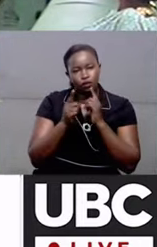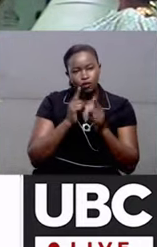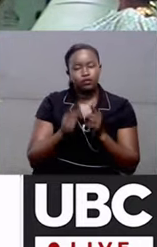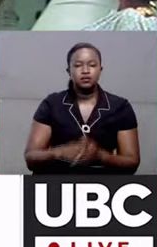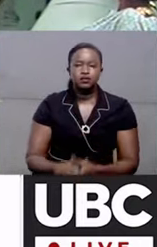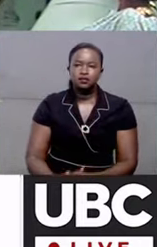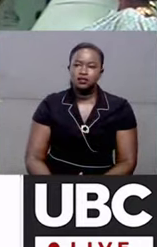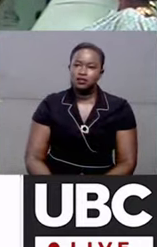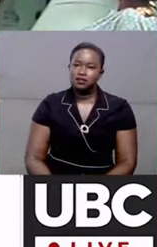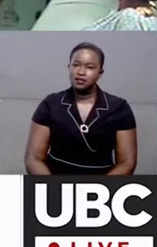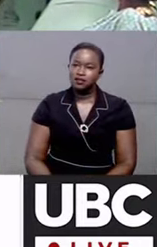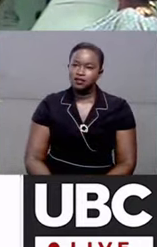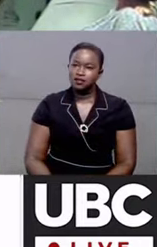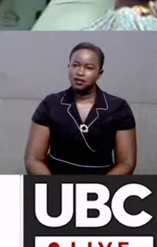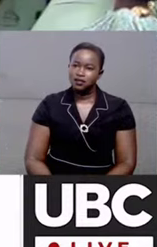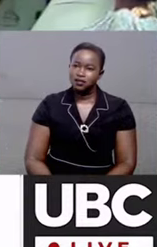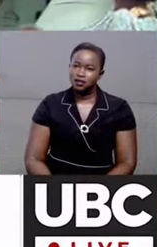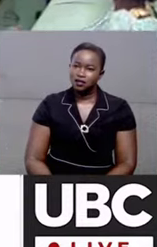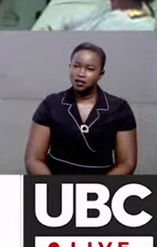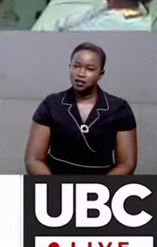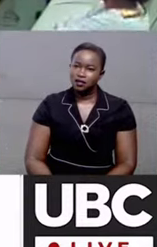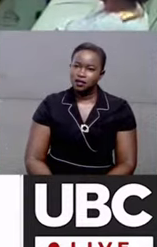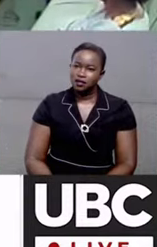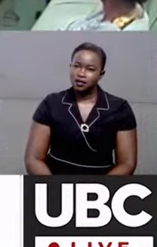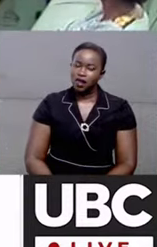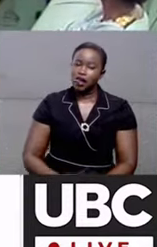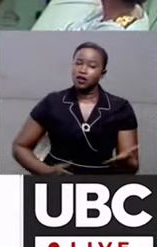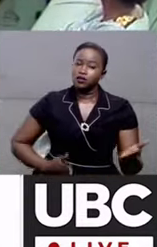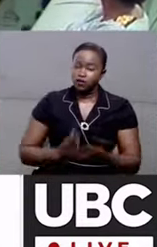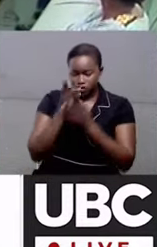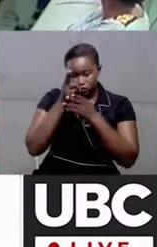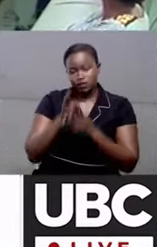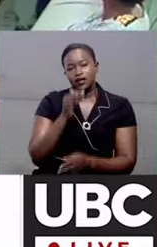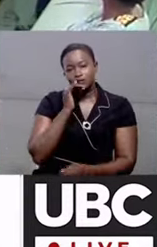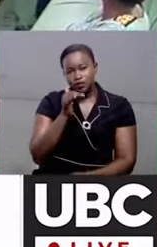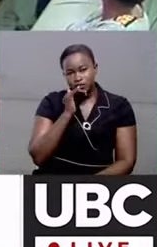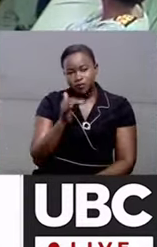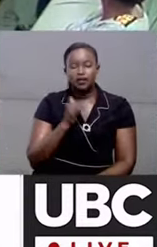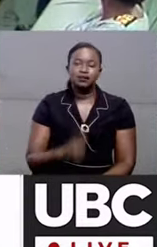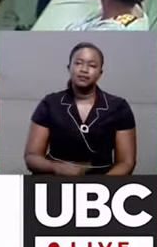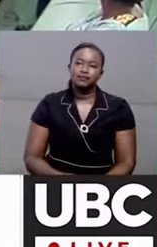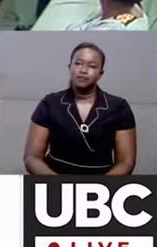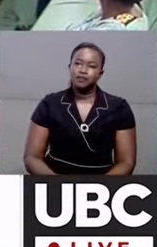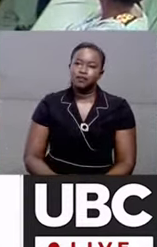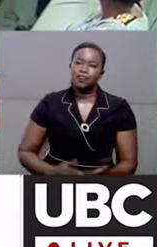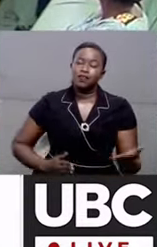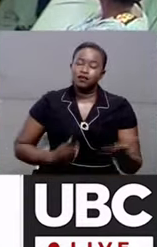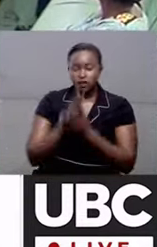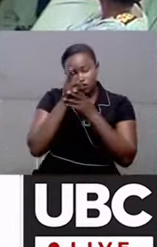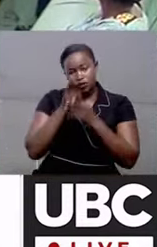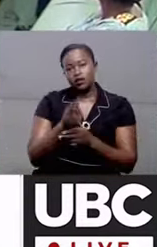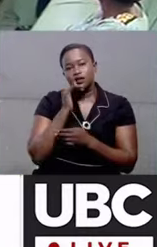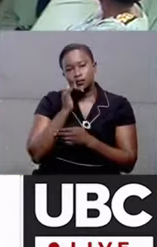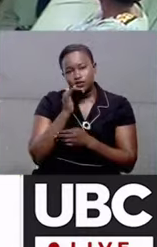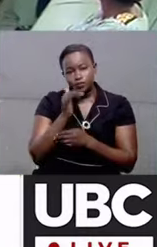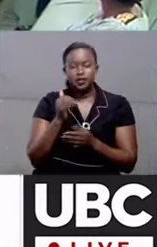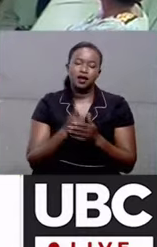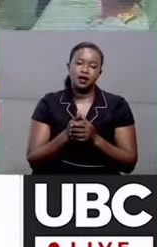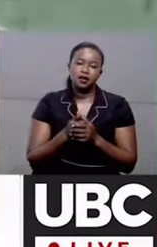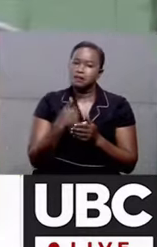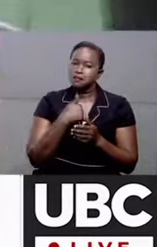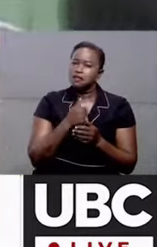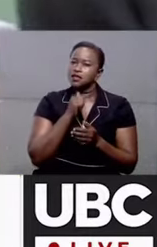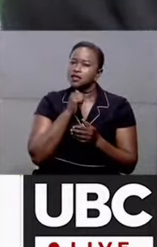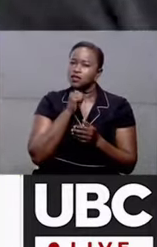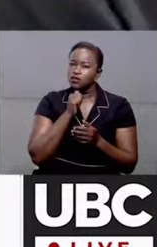Talk. I'm saying you speak. Speak. Right Honorable Speaker. You speak. Right Honorable Speaker. I'm not a member of